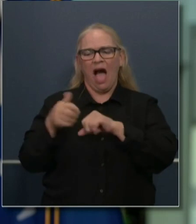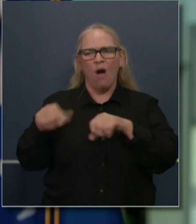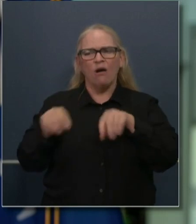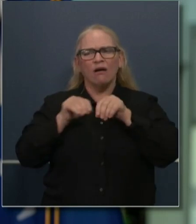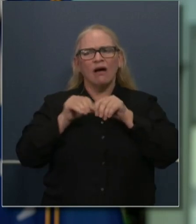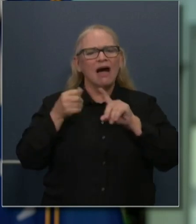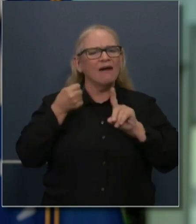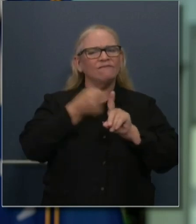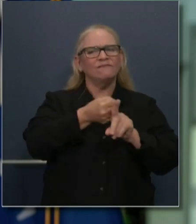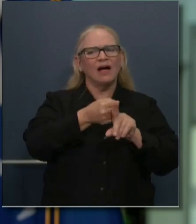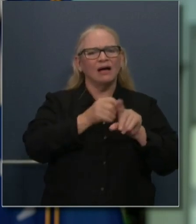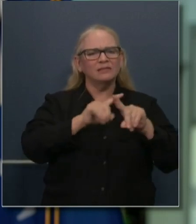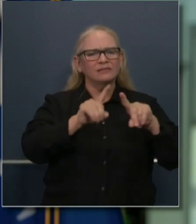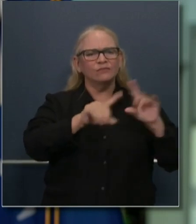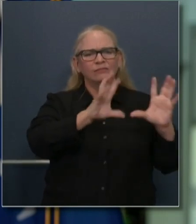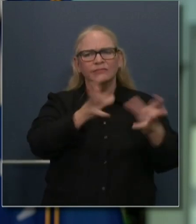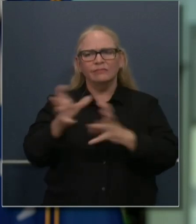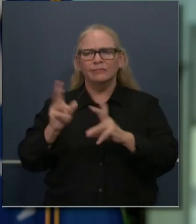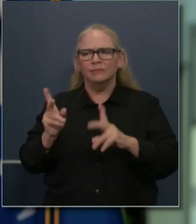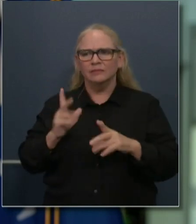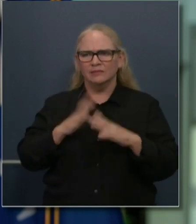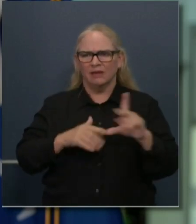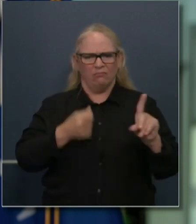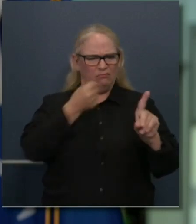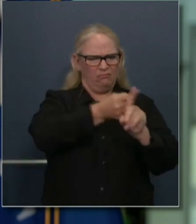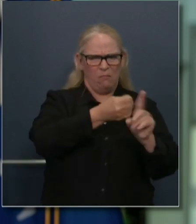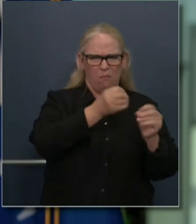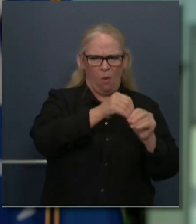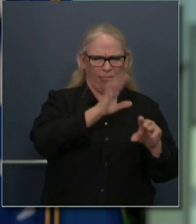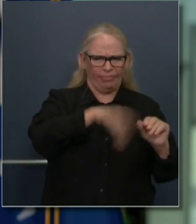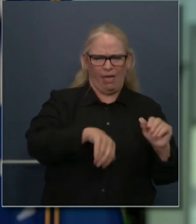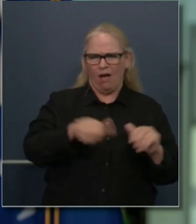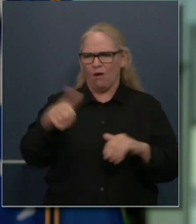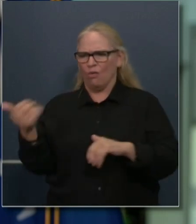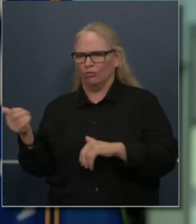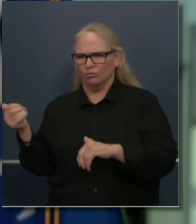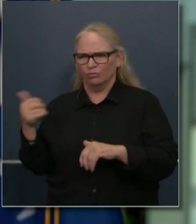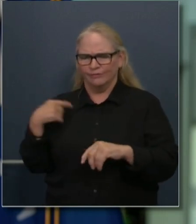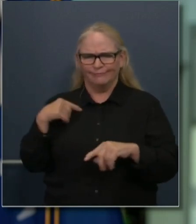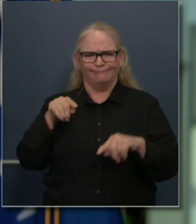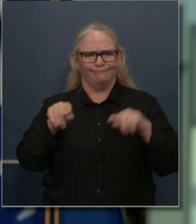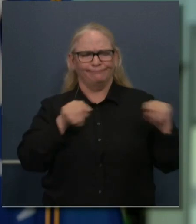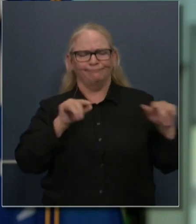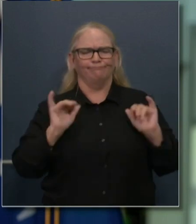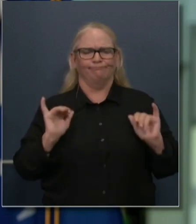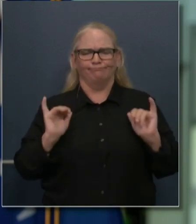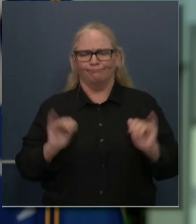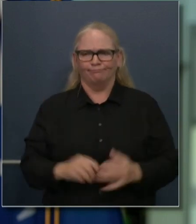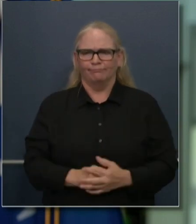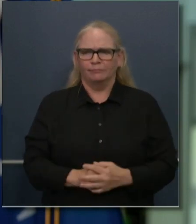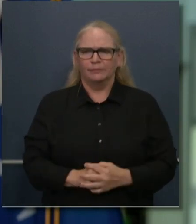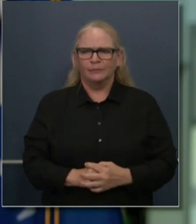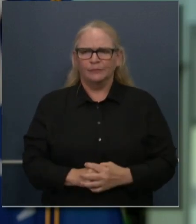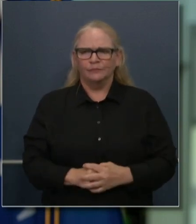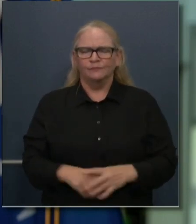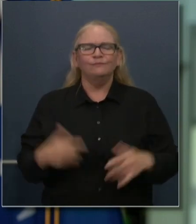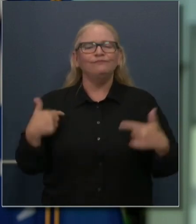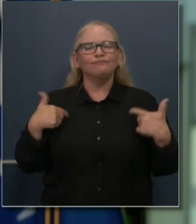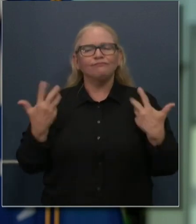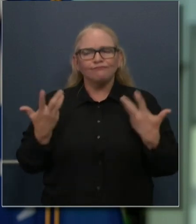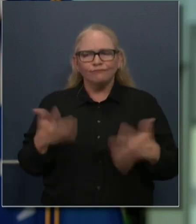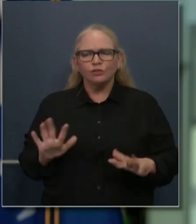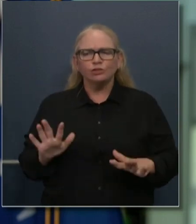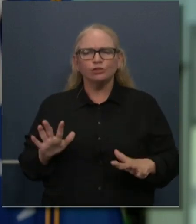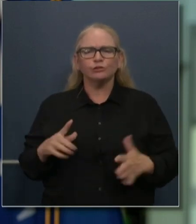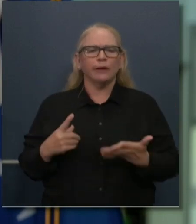being disproportionately impacted by the spread of COVID-19. We've talked a lot over the course of the last number